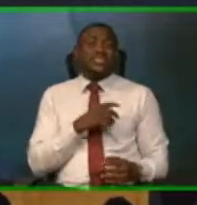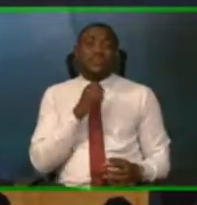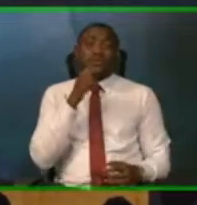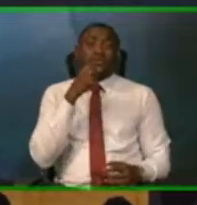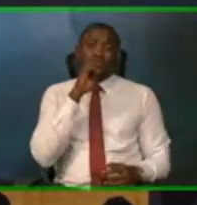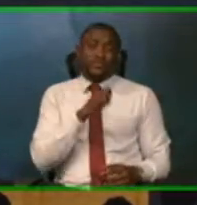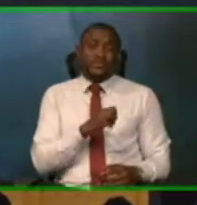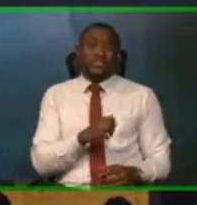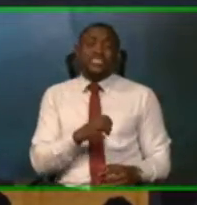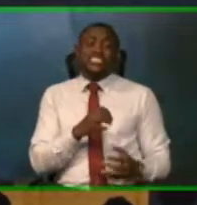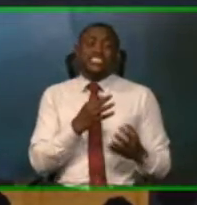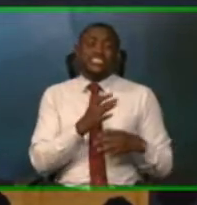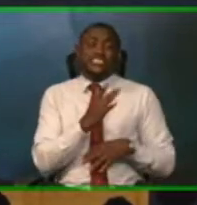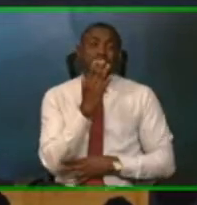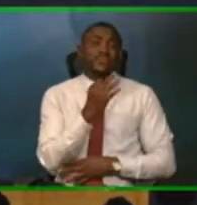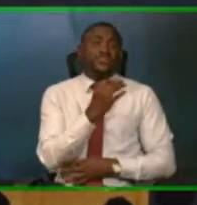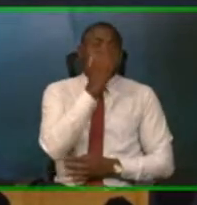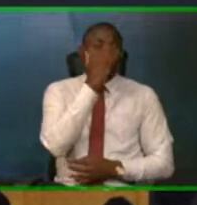and evil.